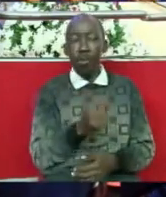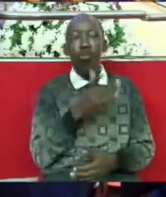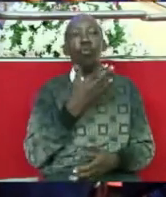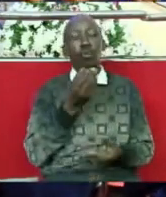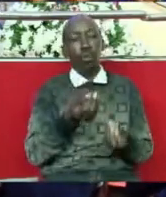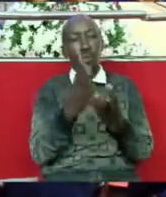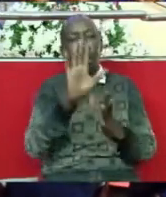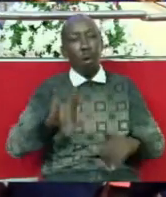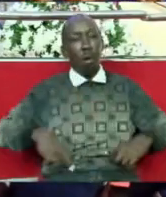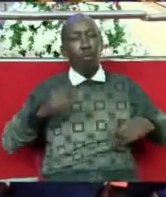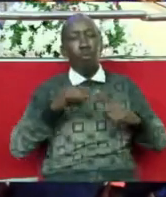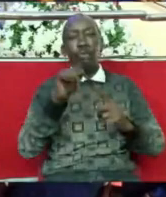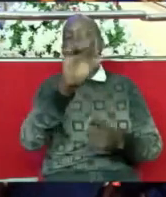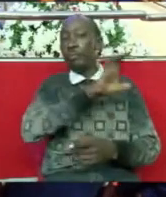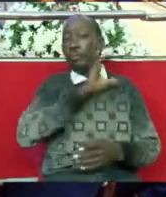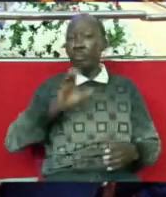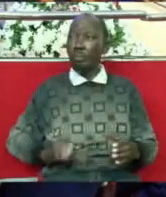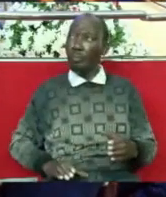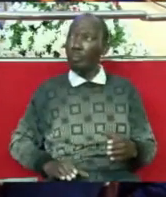to Christ.